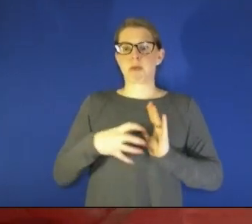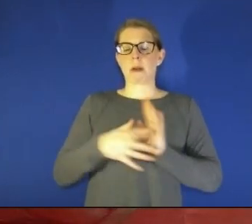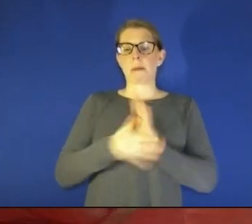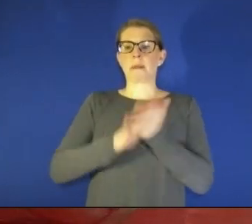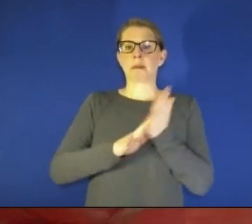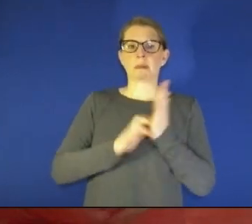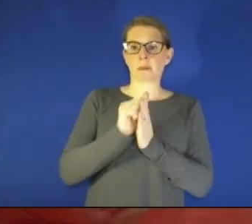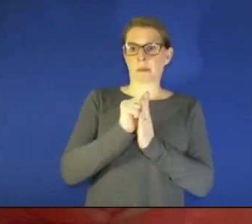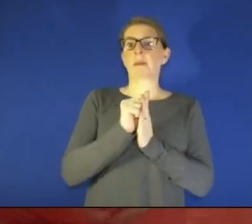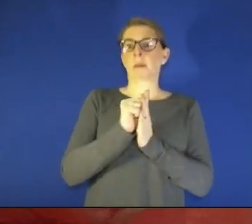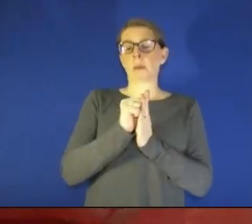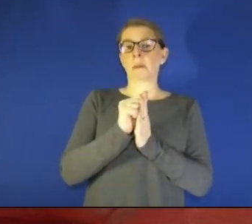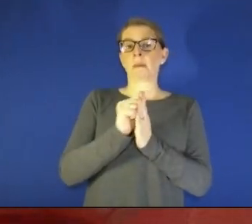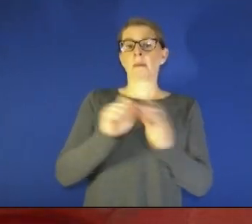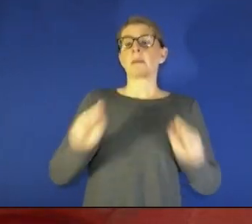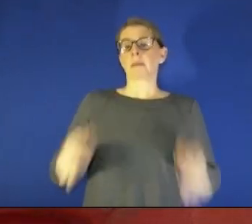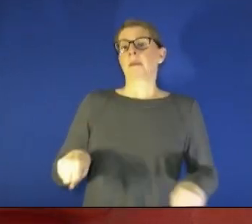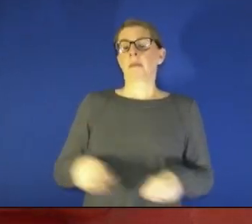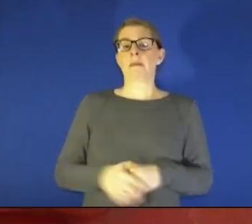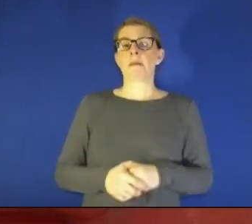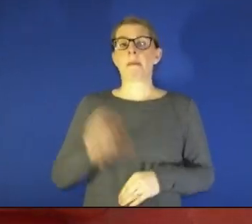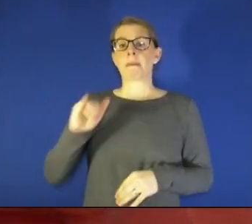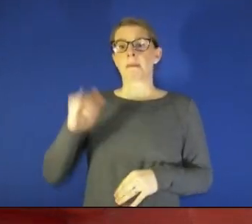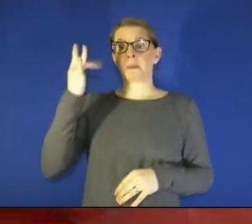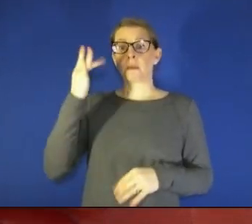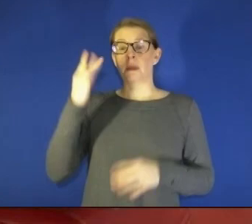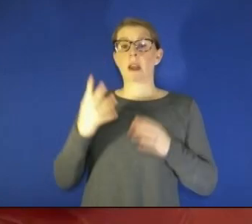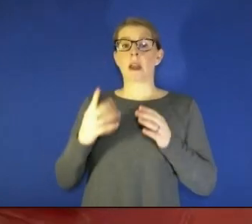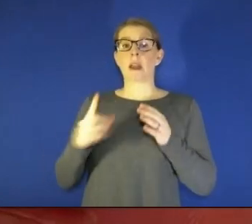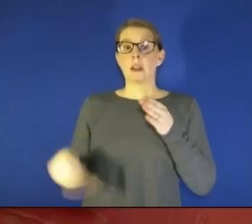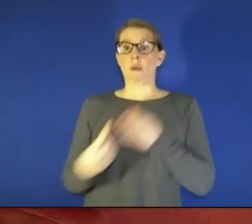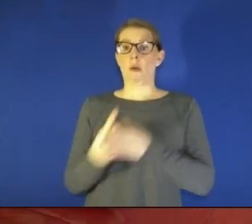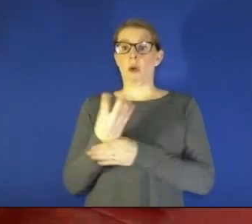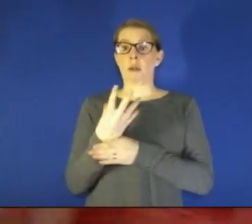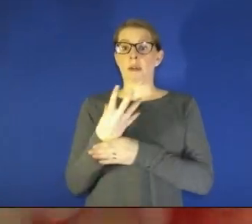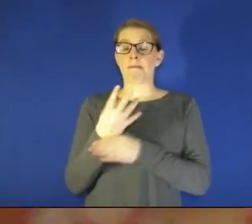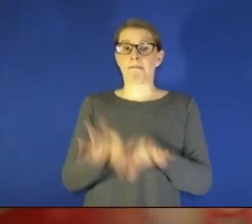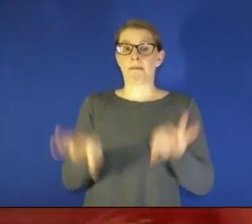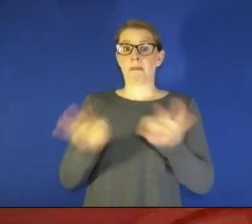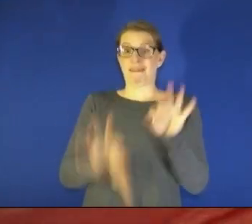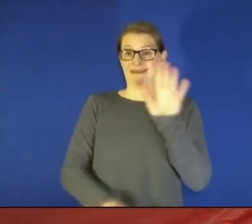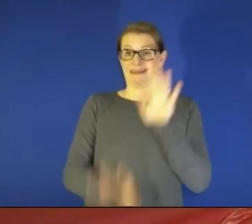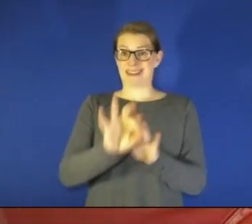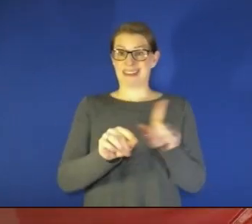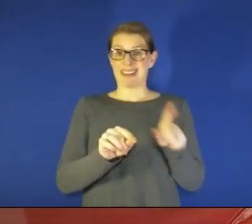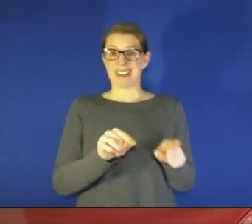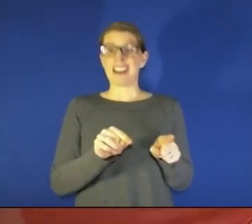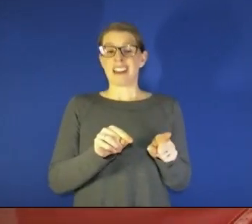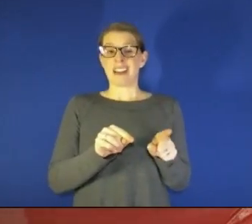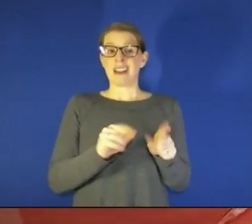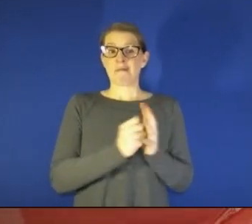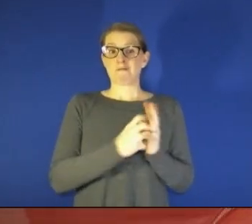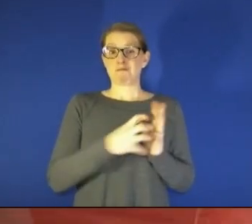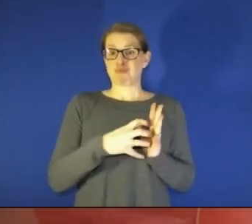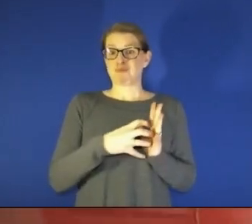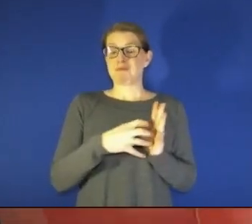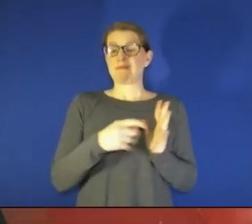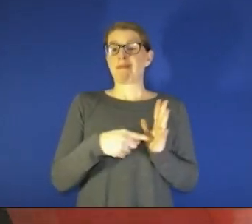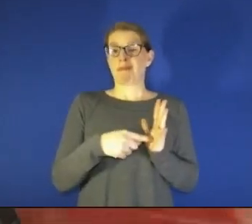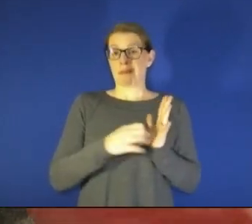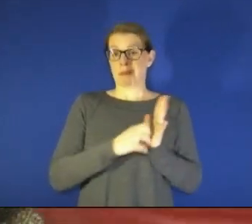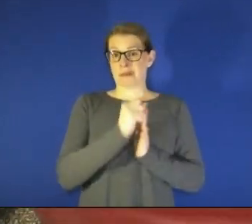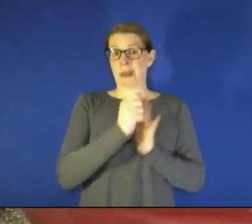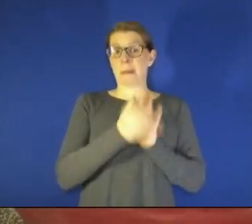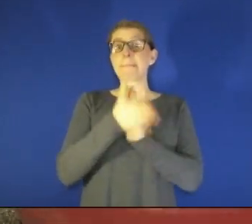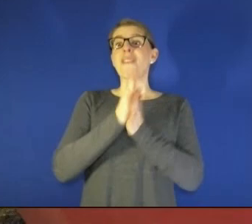cancer. And that's why colonoscopy prevents cancer, is because we can find the malignant polyp or the polyps before they turn into cancer